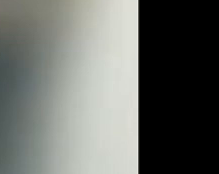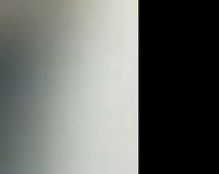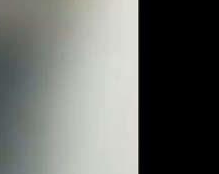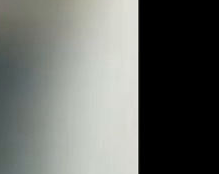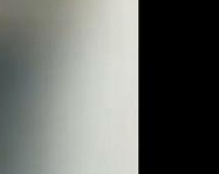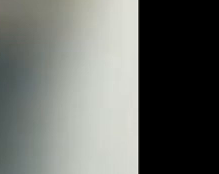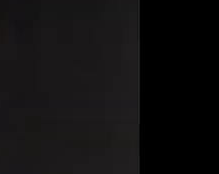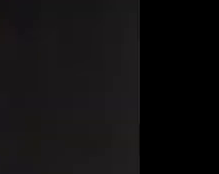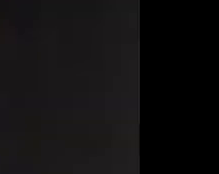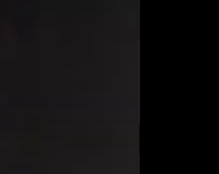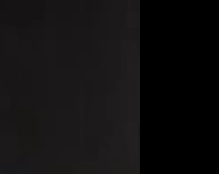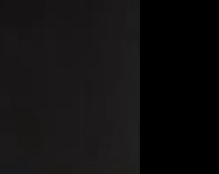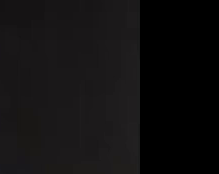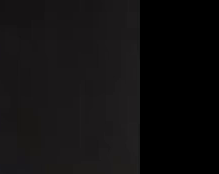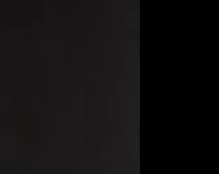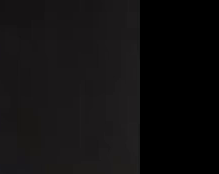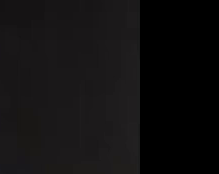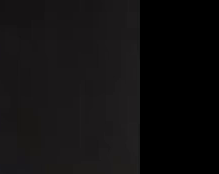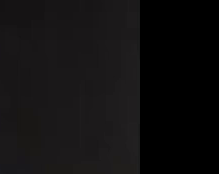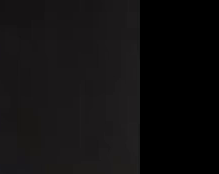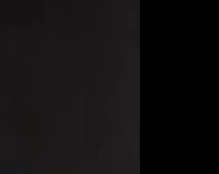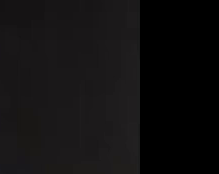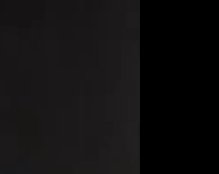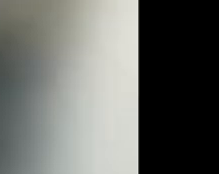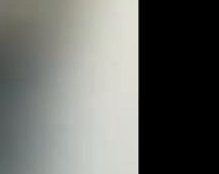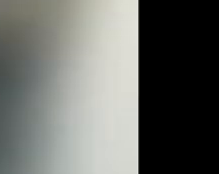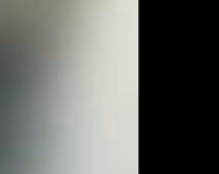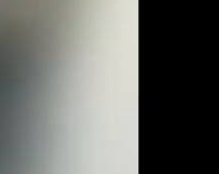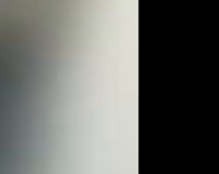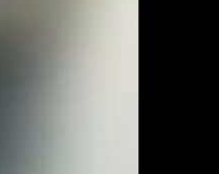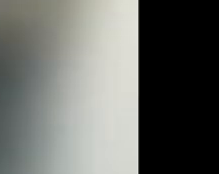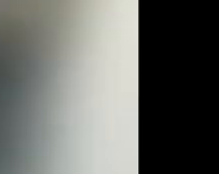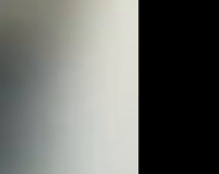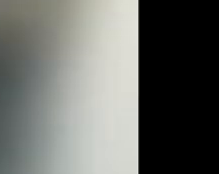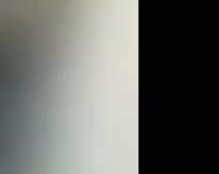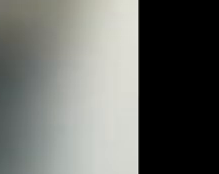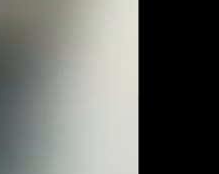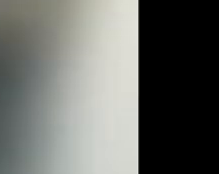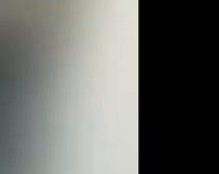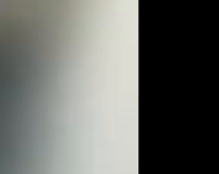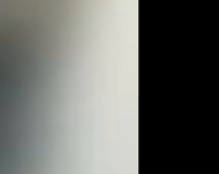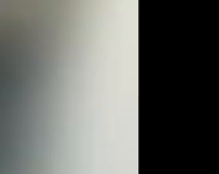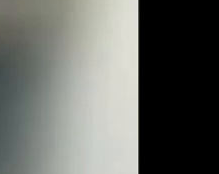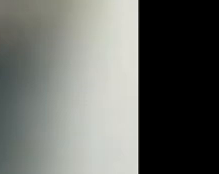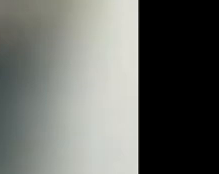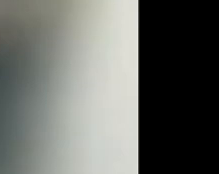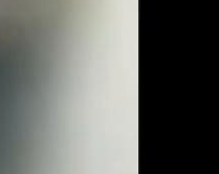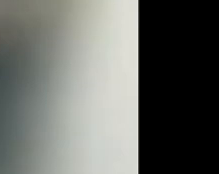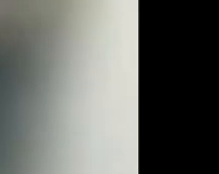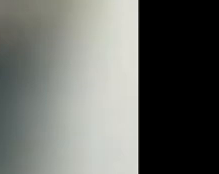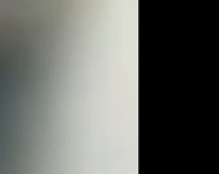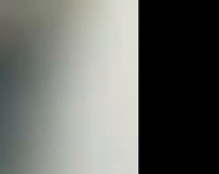their country. Each country have their own sign language, but most of them are learning ASL for the first time.